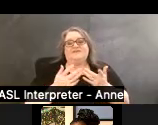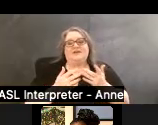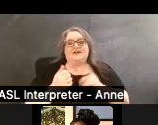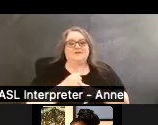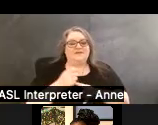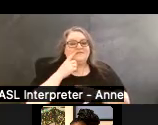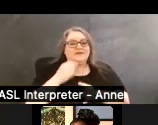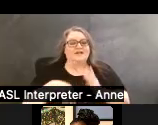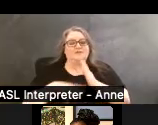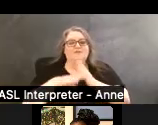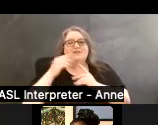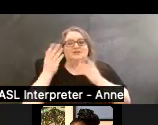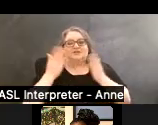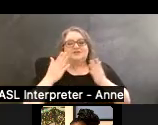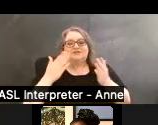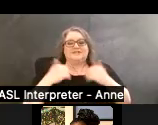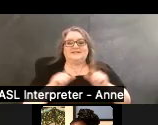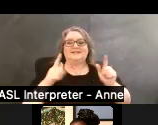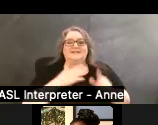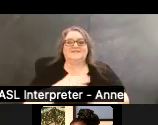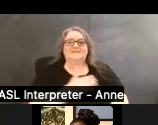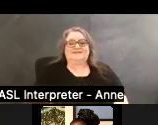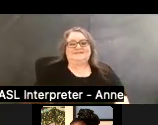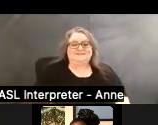Services. Next slide, please.